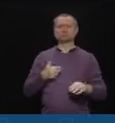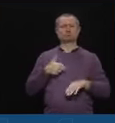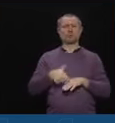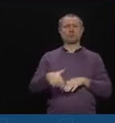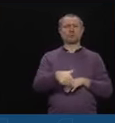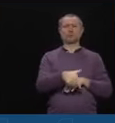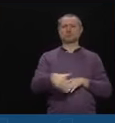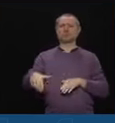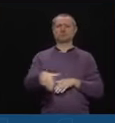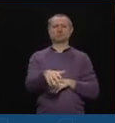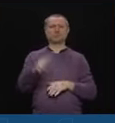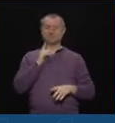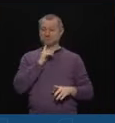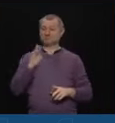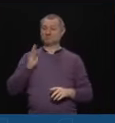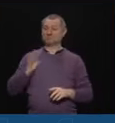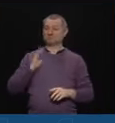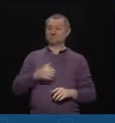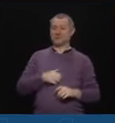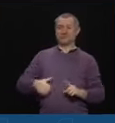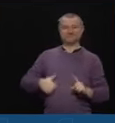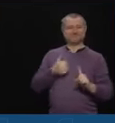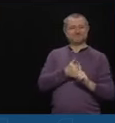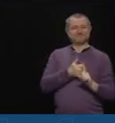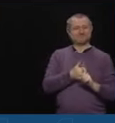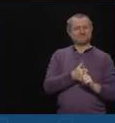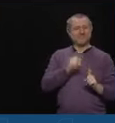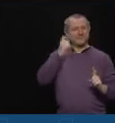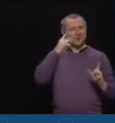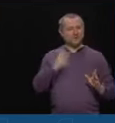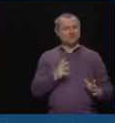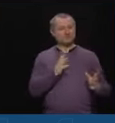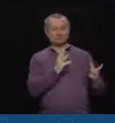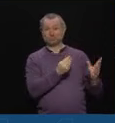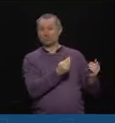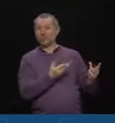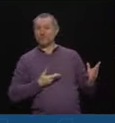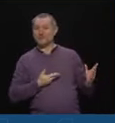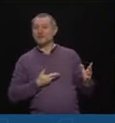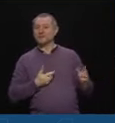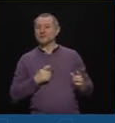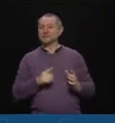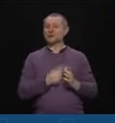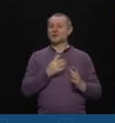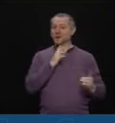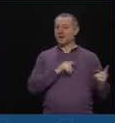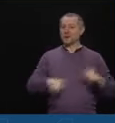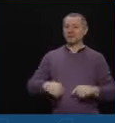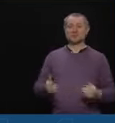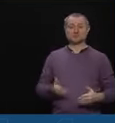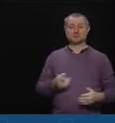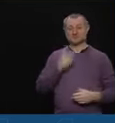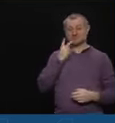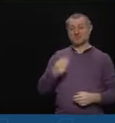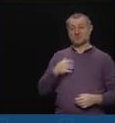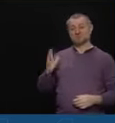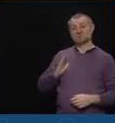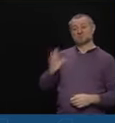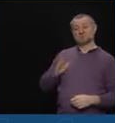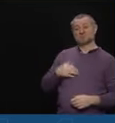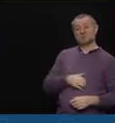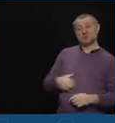remember Governor Hochul telling me that on one of her visits, that she was the mayor in her previous elections